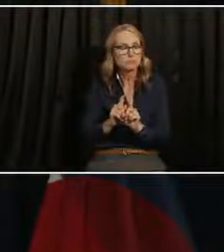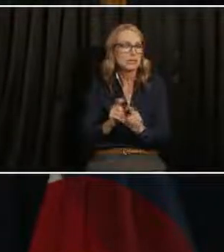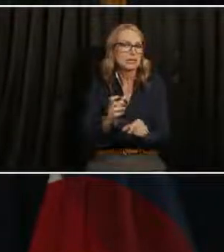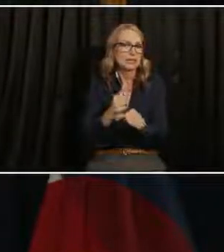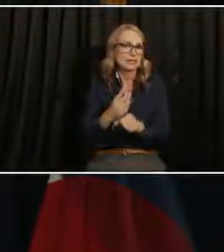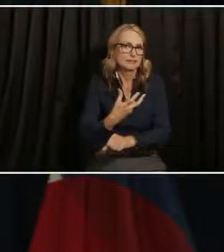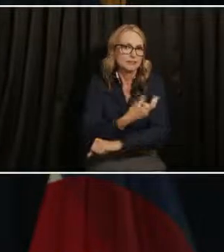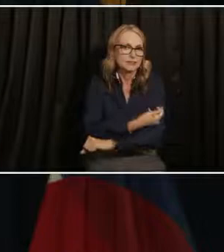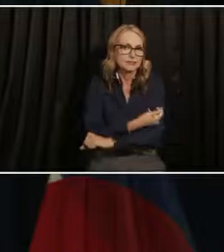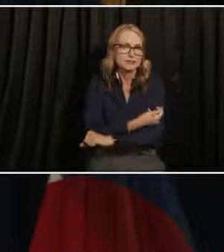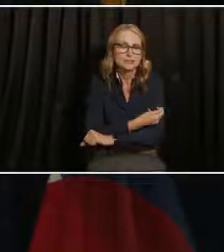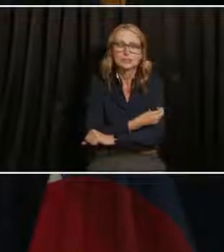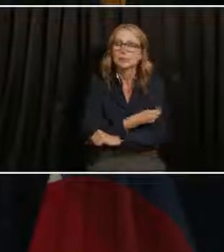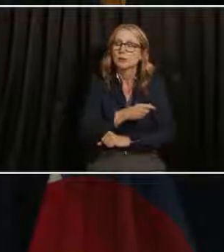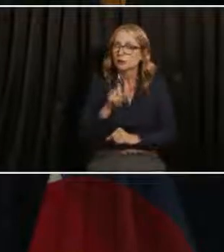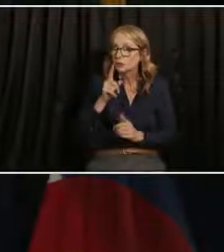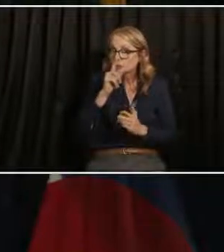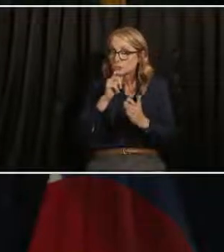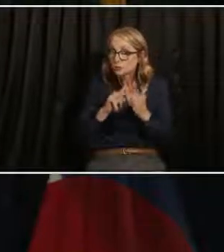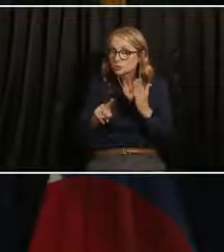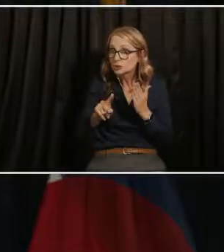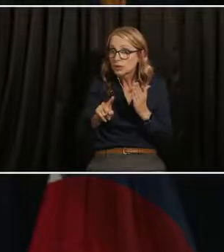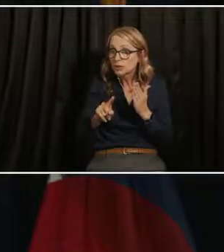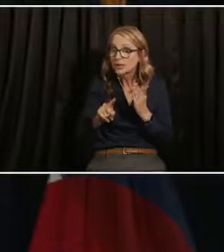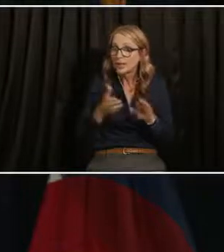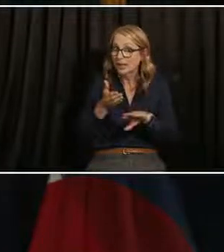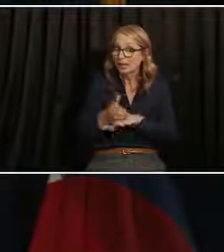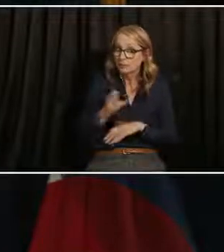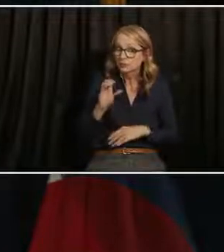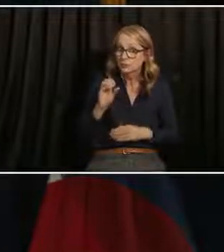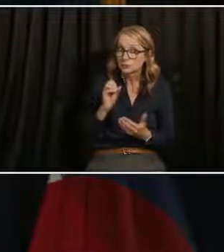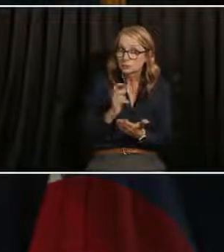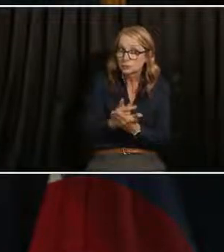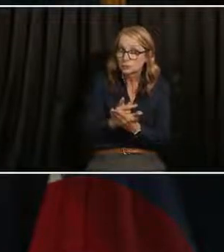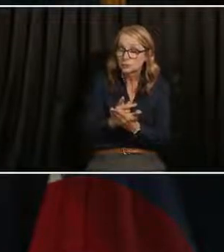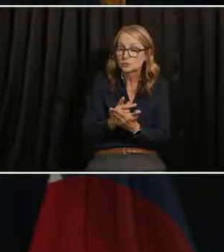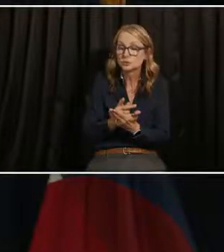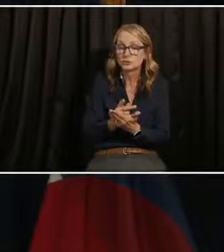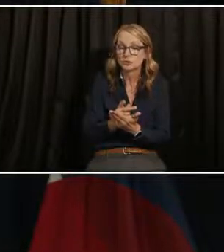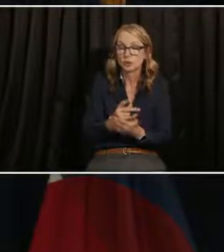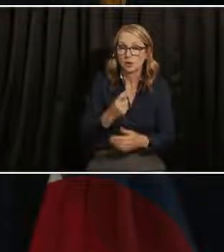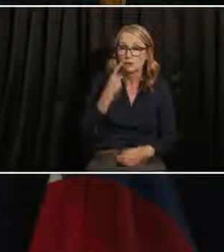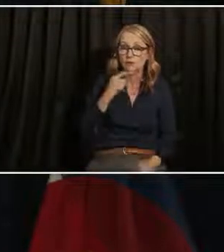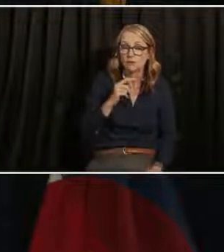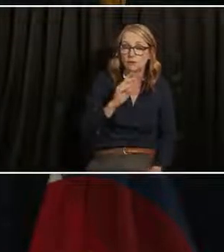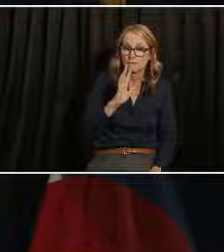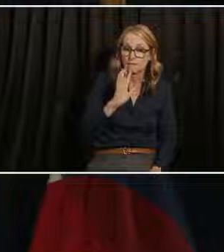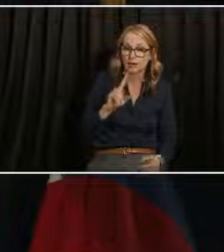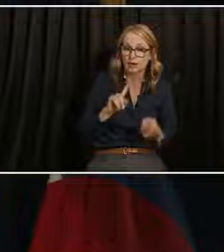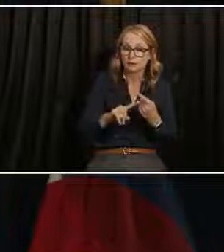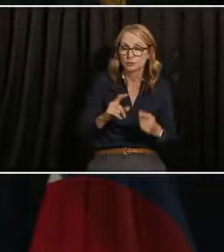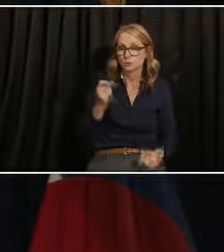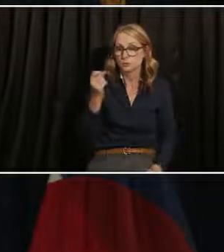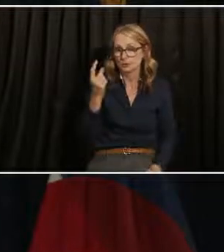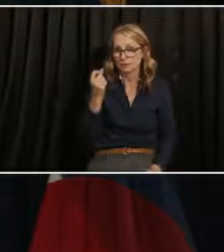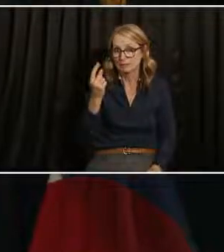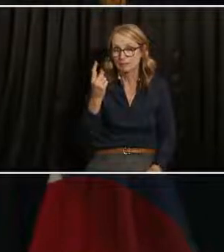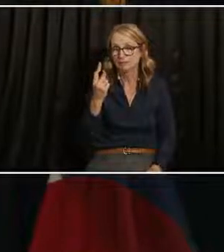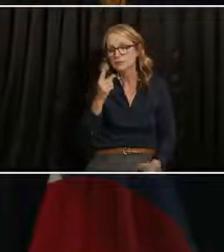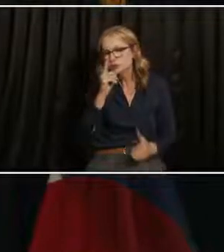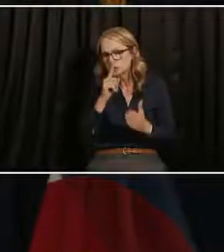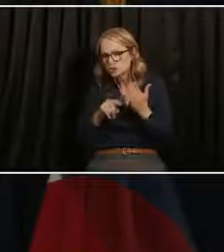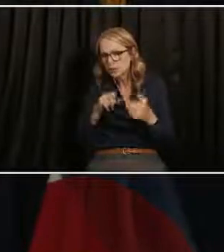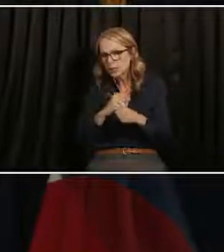want to check to make sure, again, once those vaccines are approved for 5 to 11, we hope in October, that they also have at that